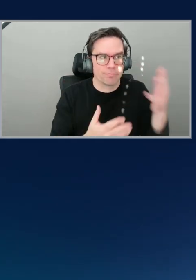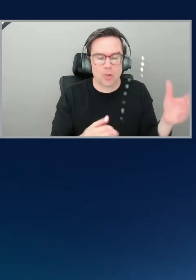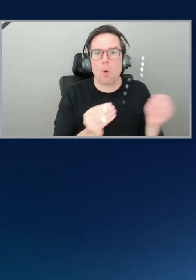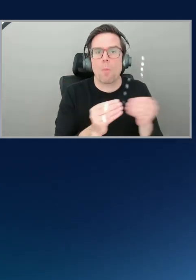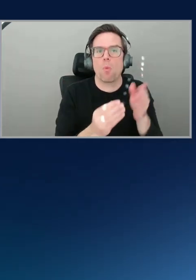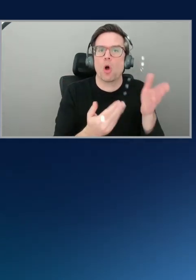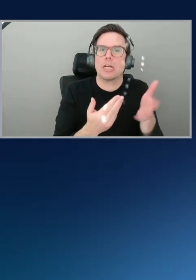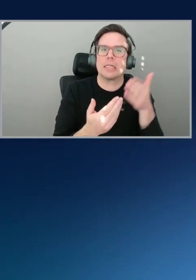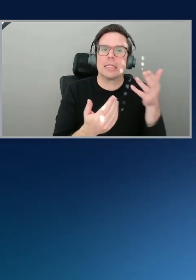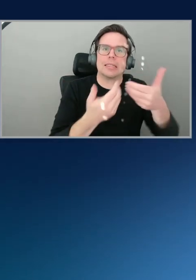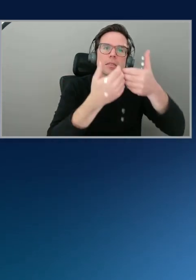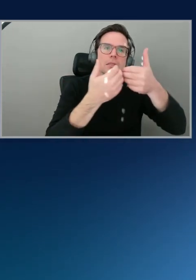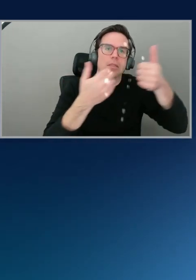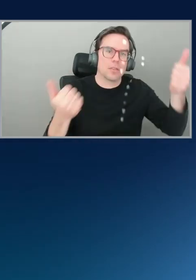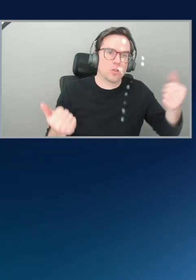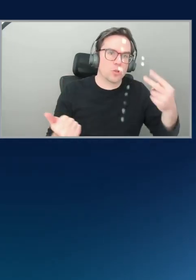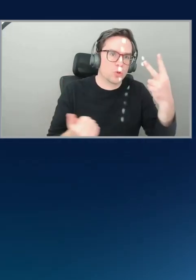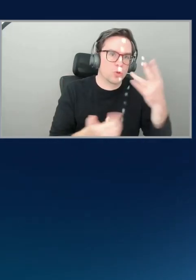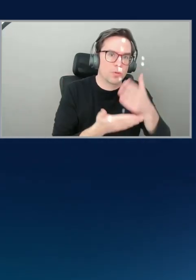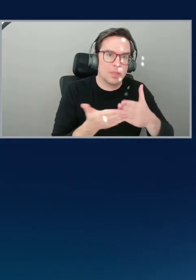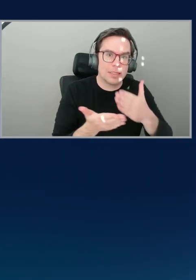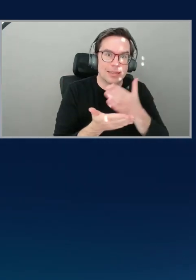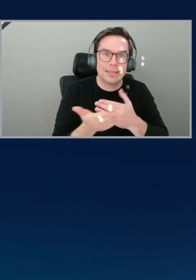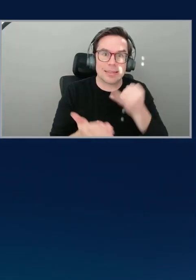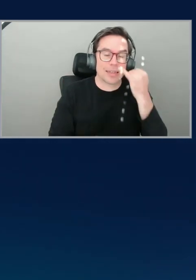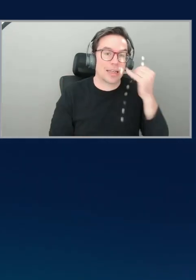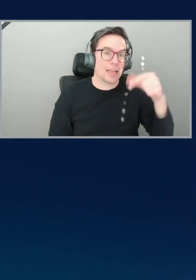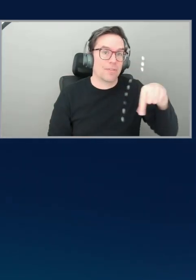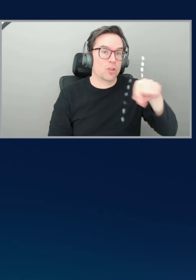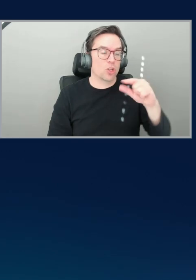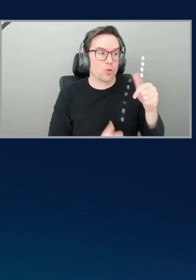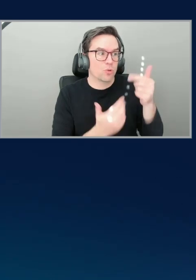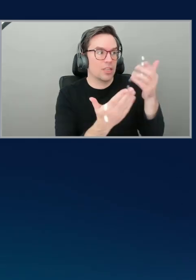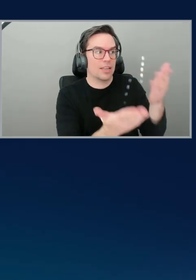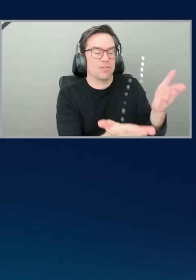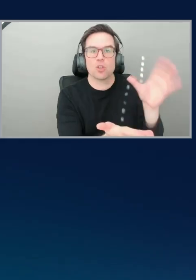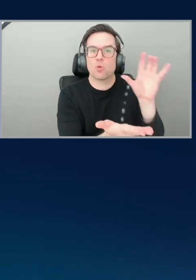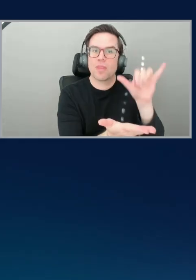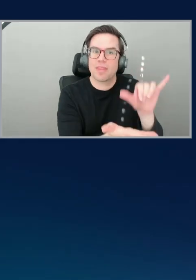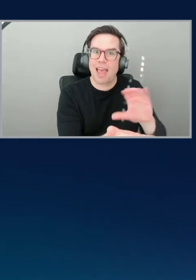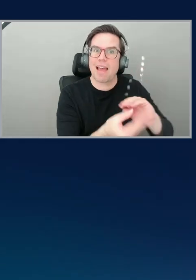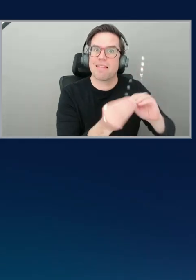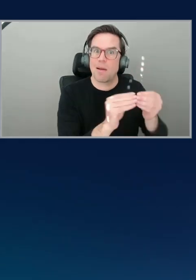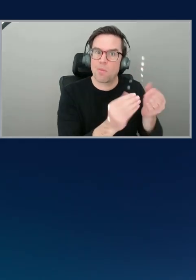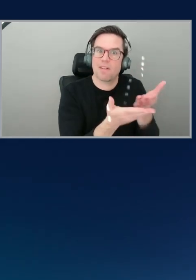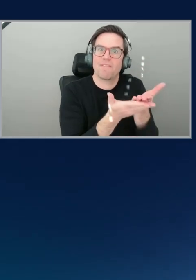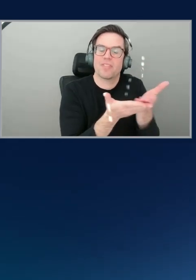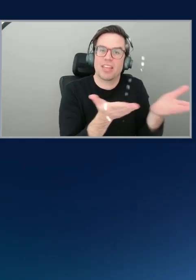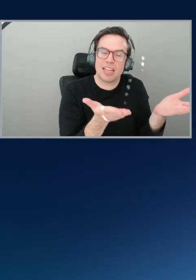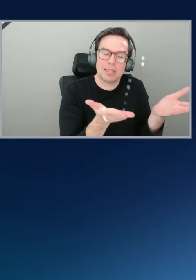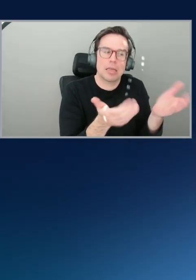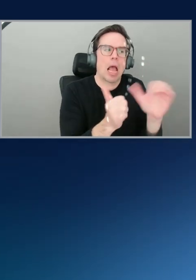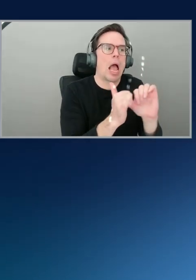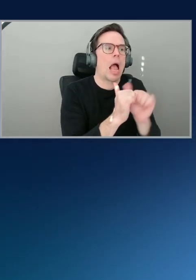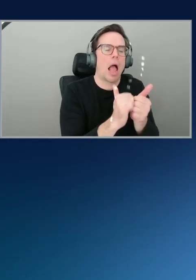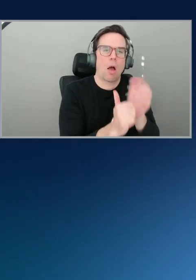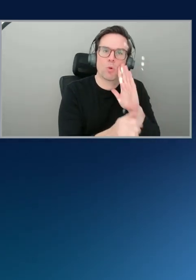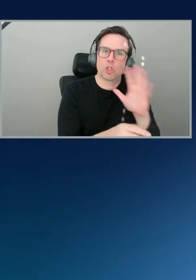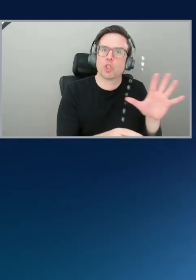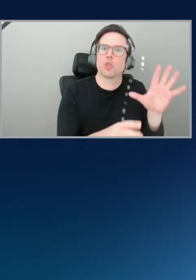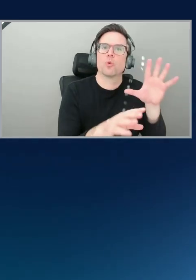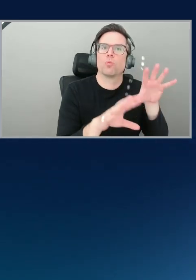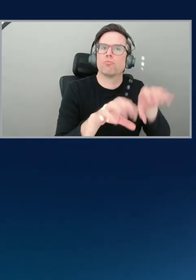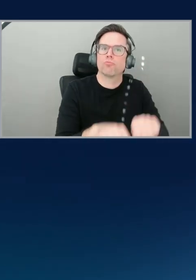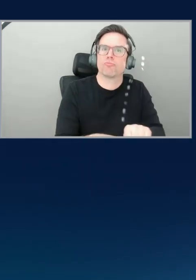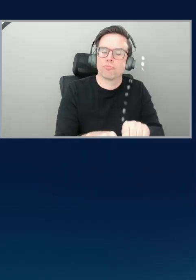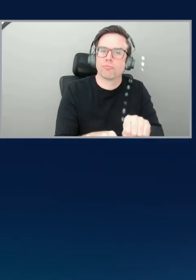you that many of changes, how would you tackle them all? You know, like small portions. I think it's great to do